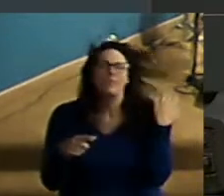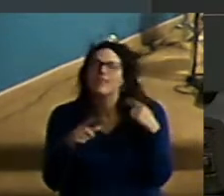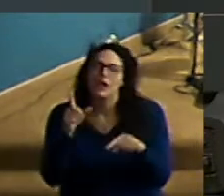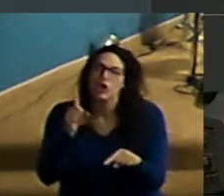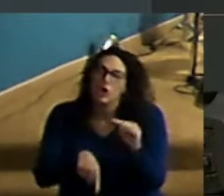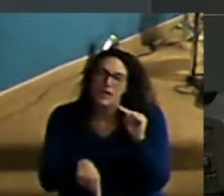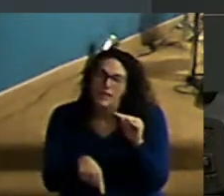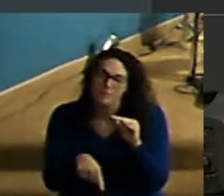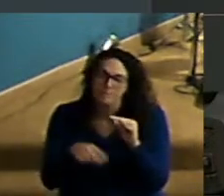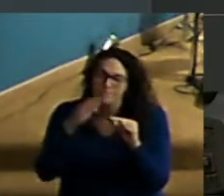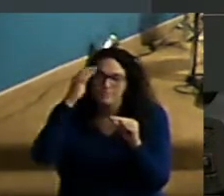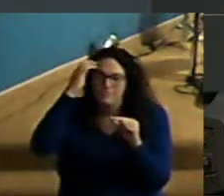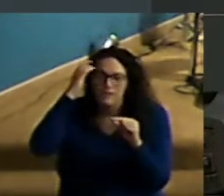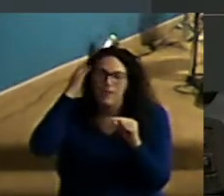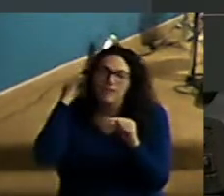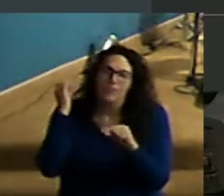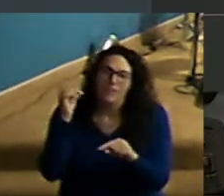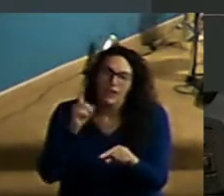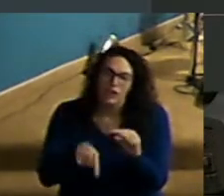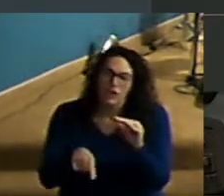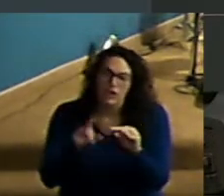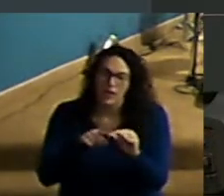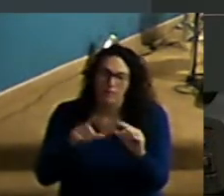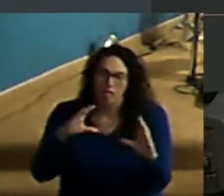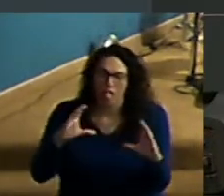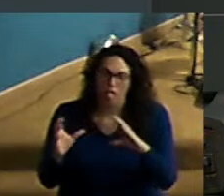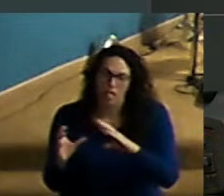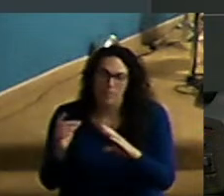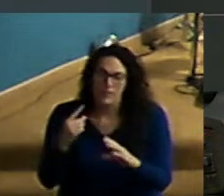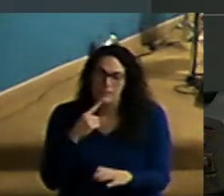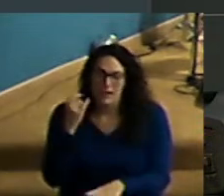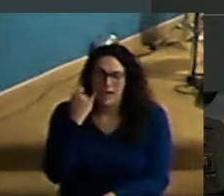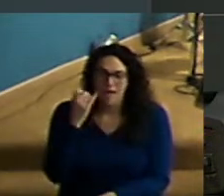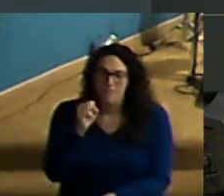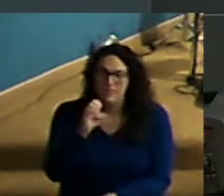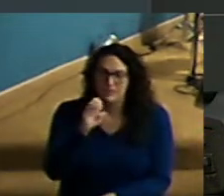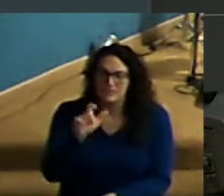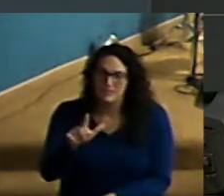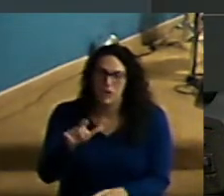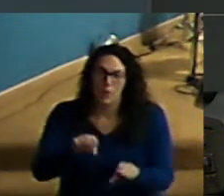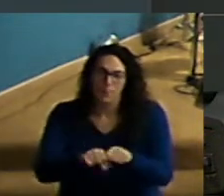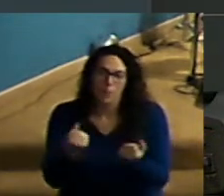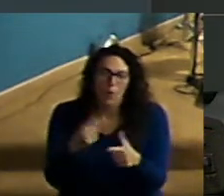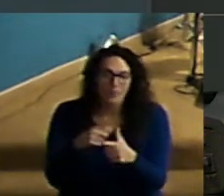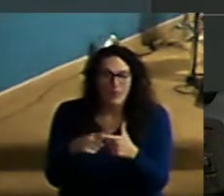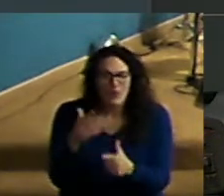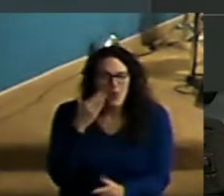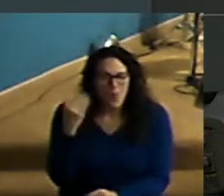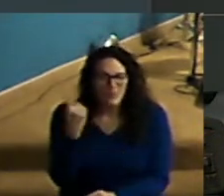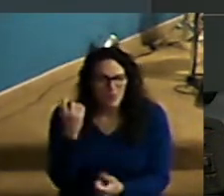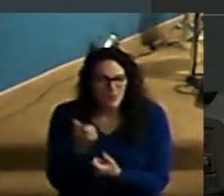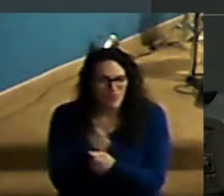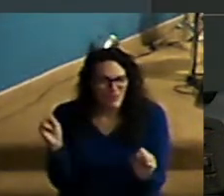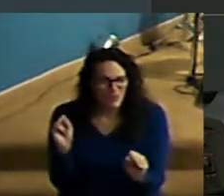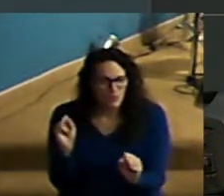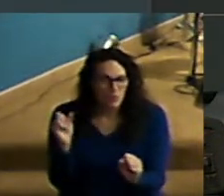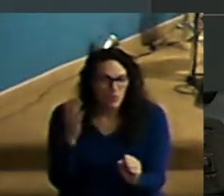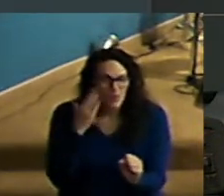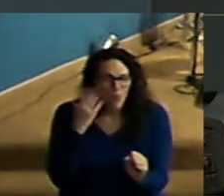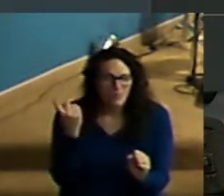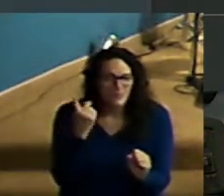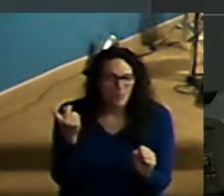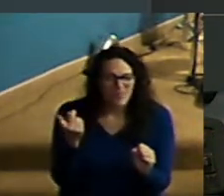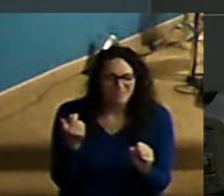wax and they all pushed their little rings in and said, you know, if this seal gets broken, we know somebody rescued him or someone tampered with this. And